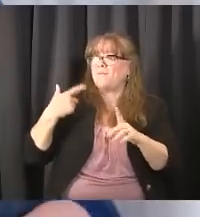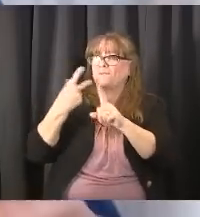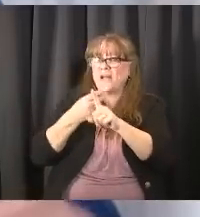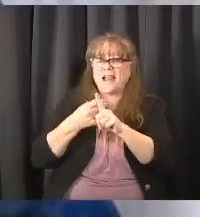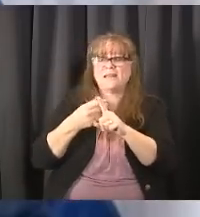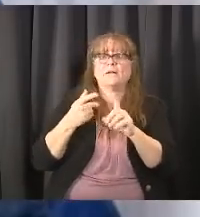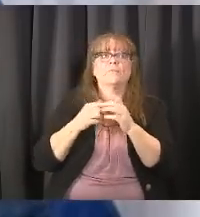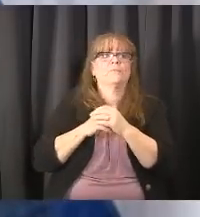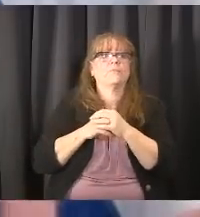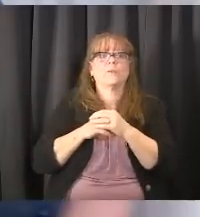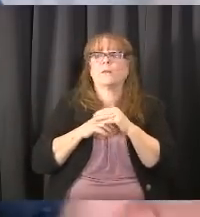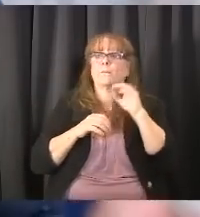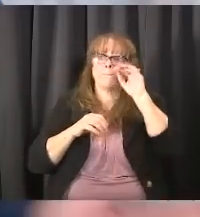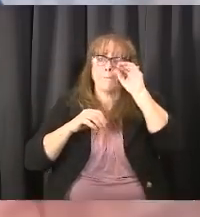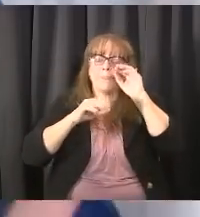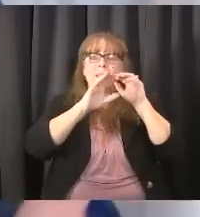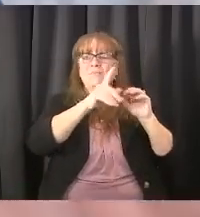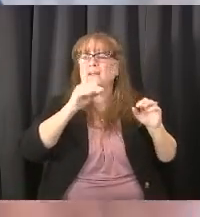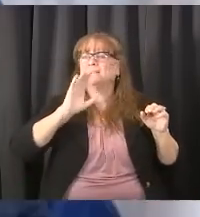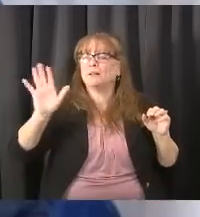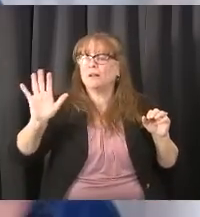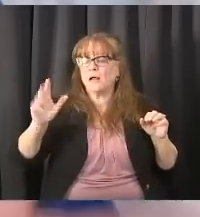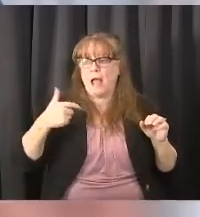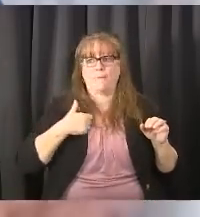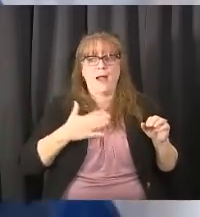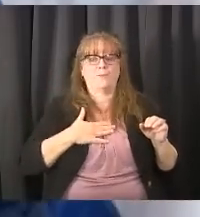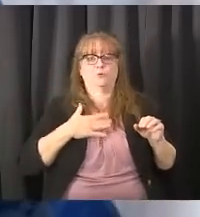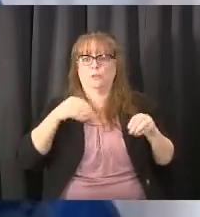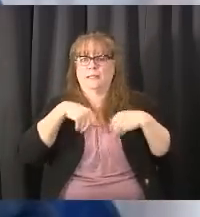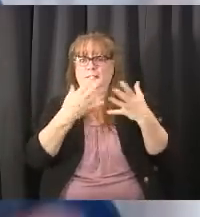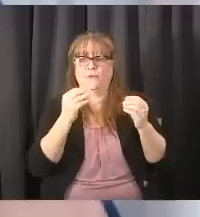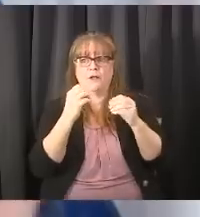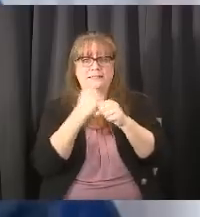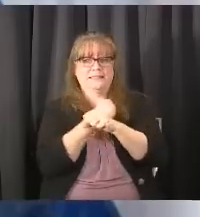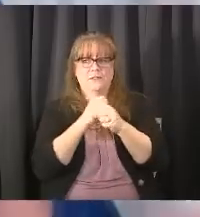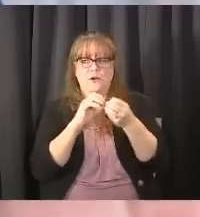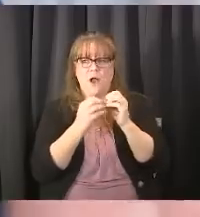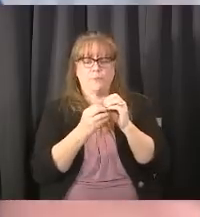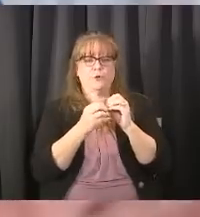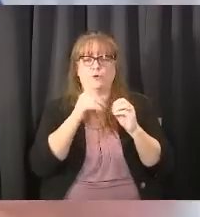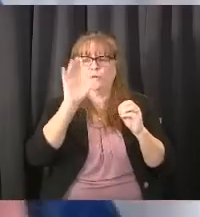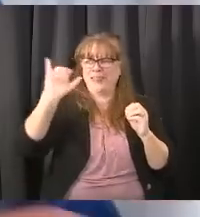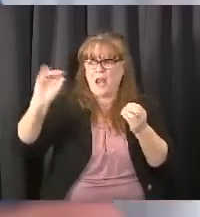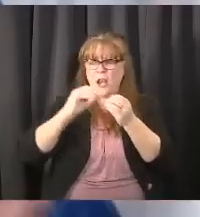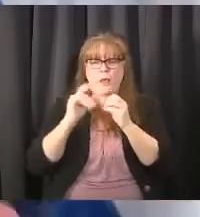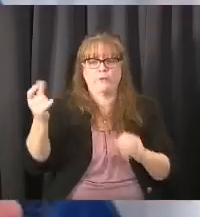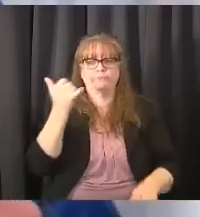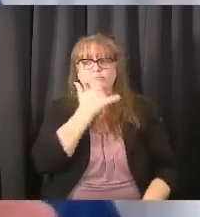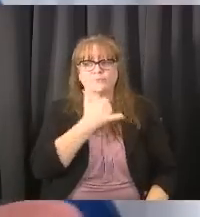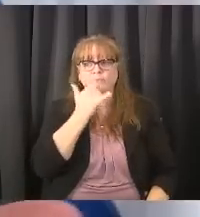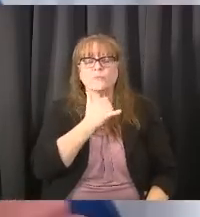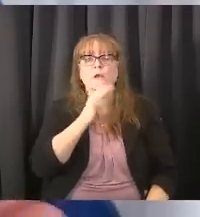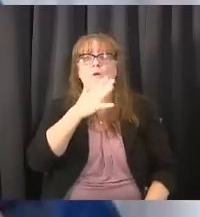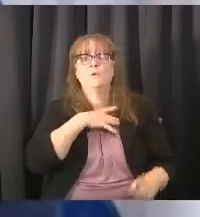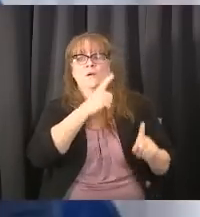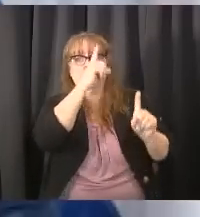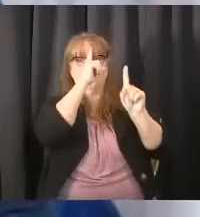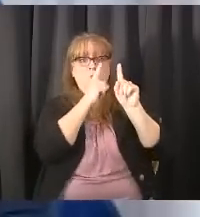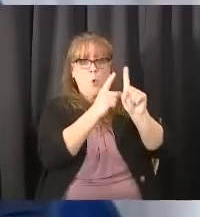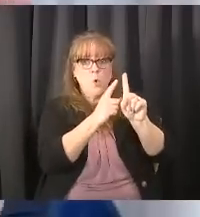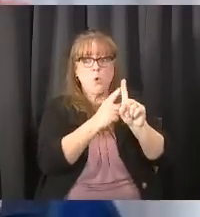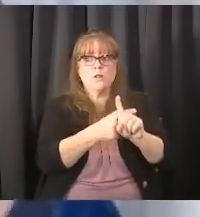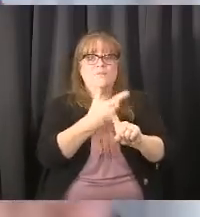you have is correct. We aim to use every dose every week. Now, what that means is on Monday and Tuesday when we receive it,